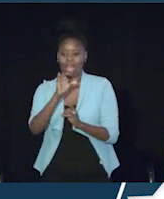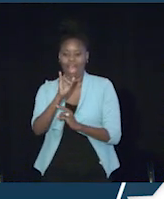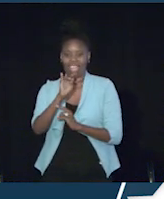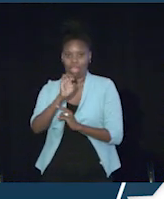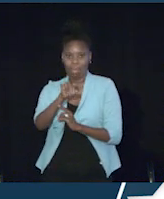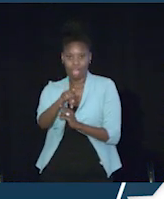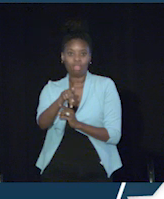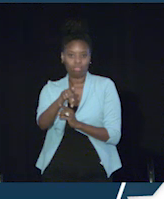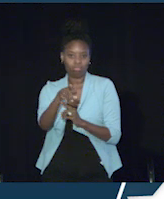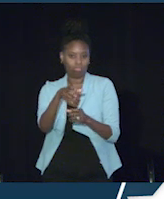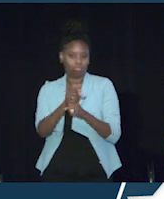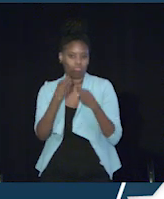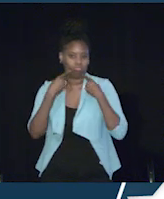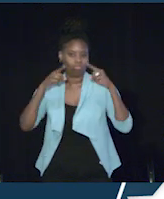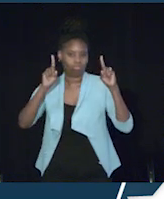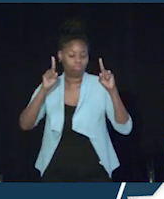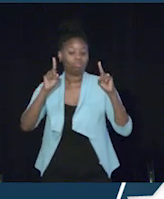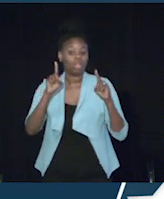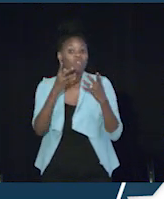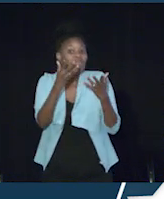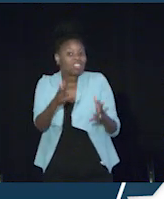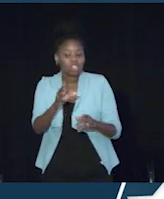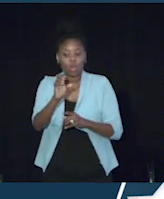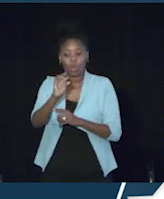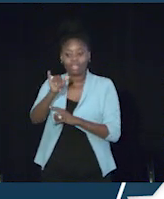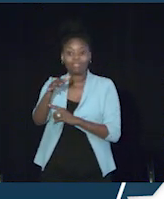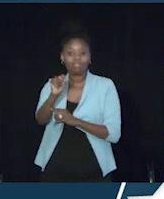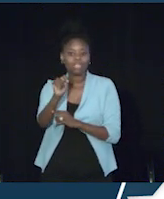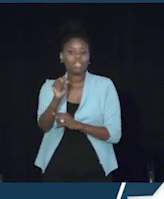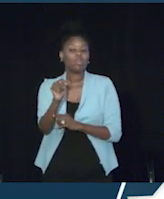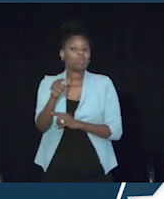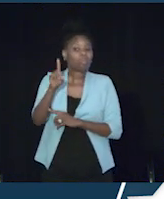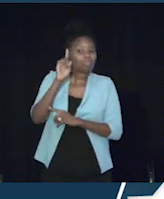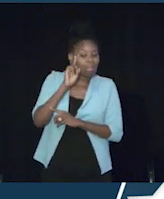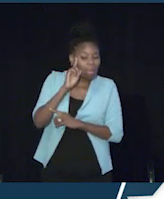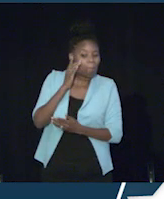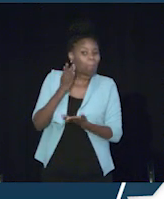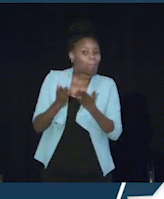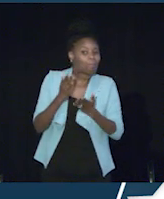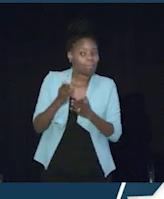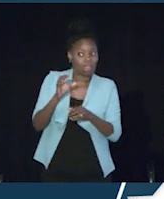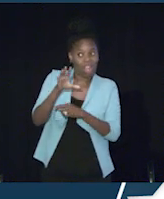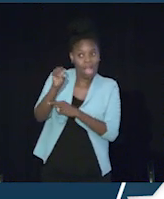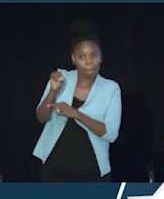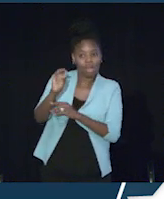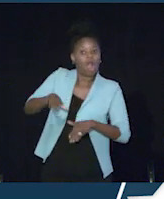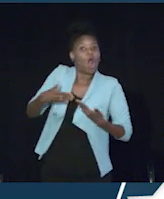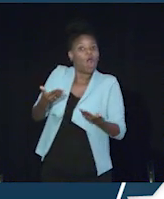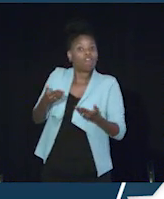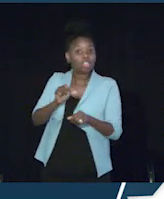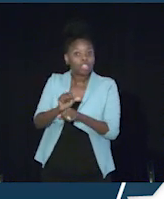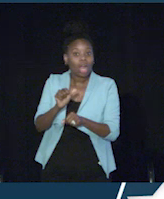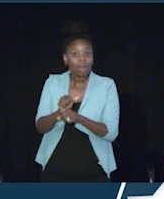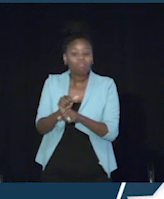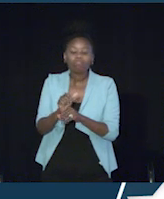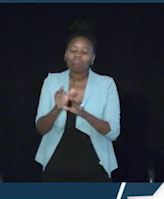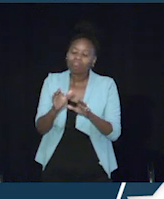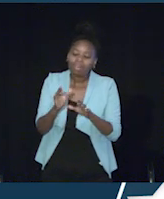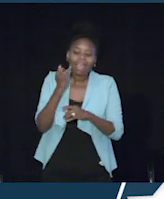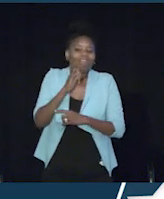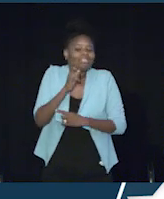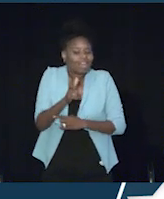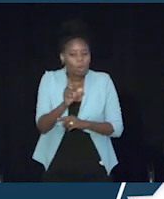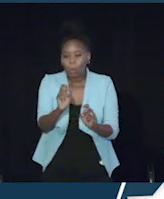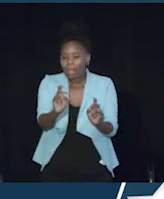OJT training is done, we would hope that the employer would offer you a job, but if not, that's okay. The providers can help you